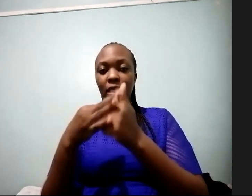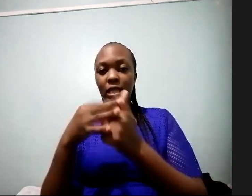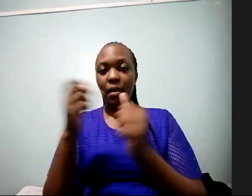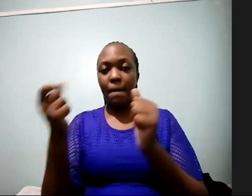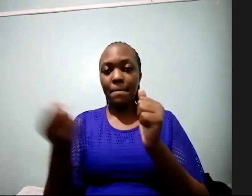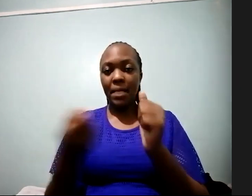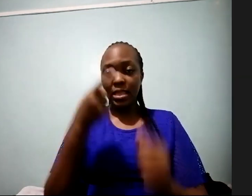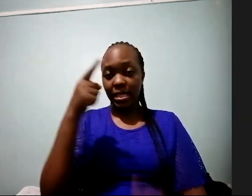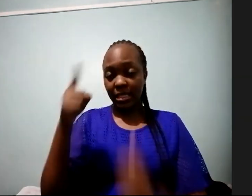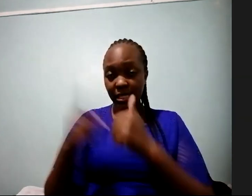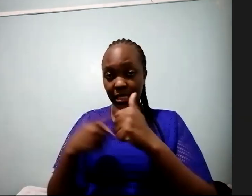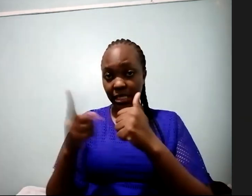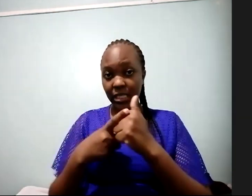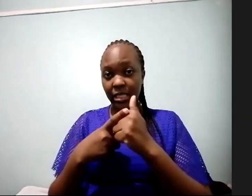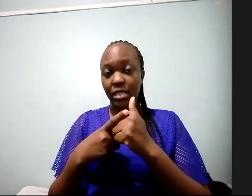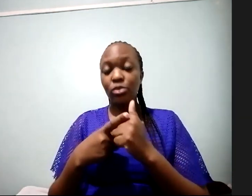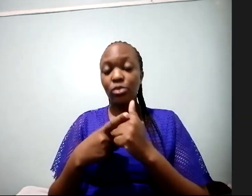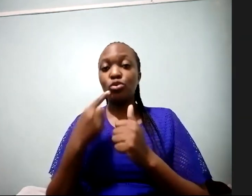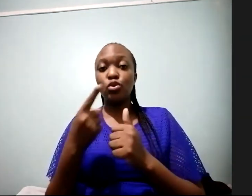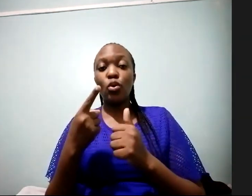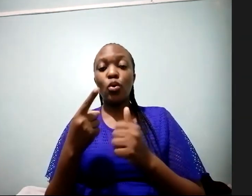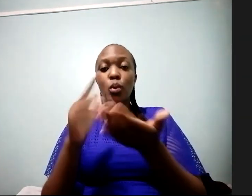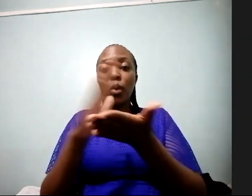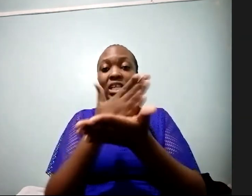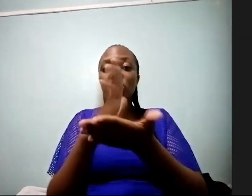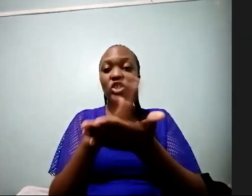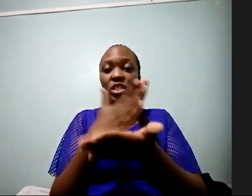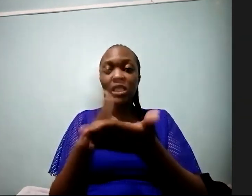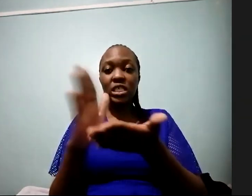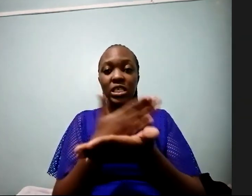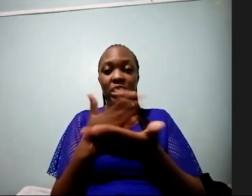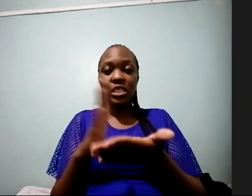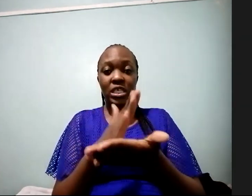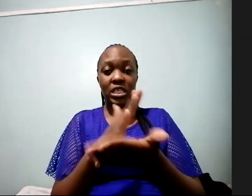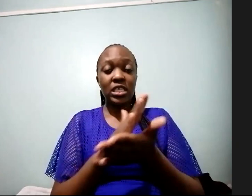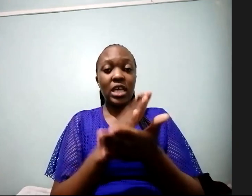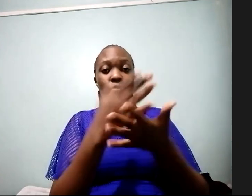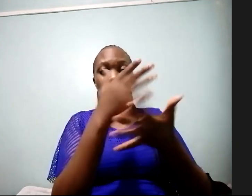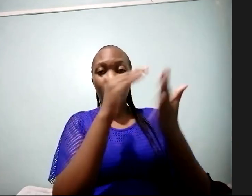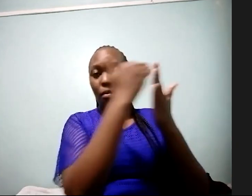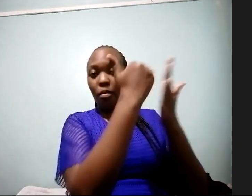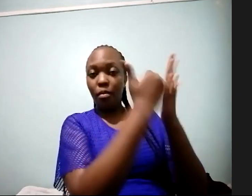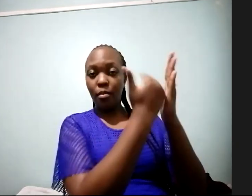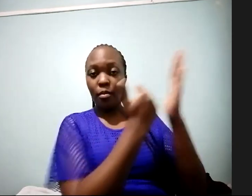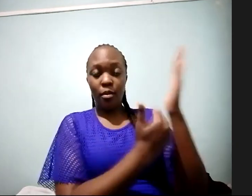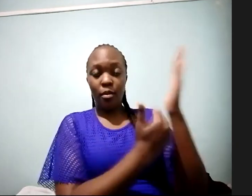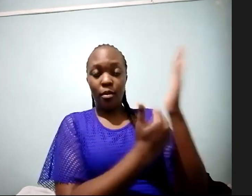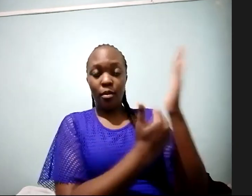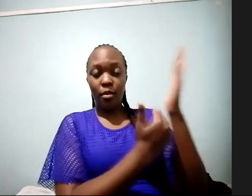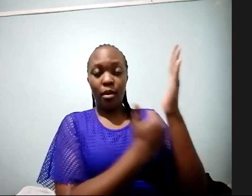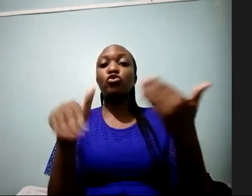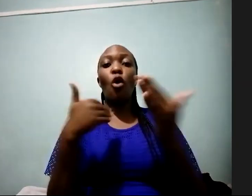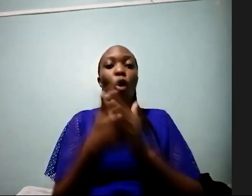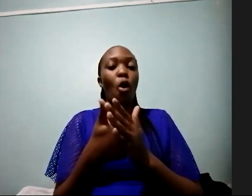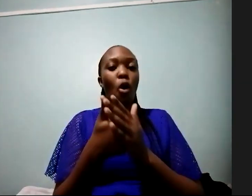Wednesday, tomorrow, to all the universities and to students. And they can share with their fellow classmates who are also not in the program.